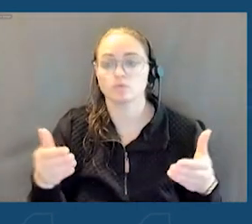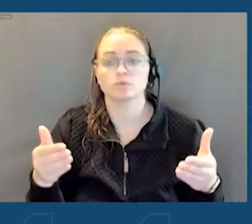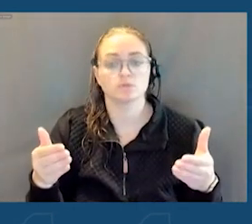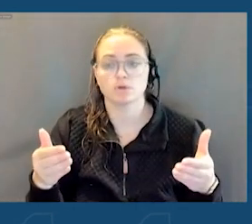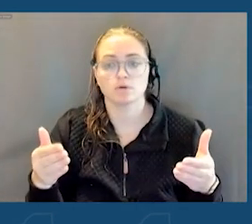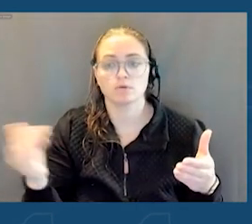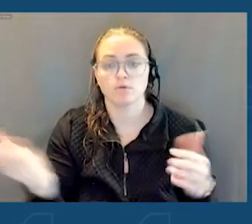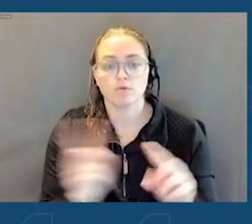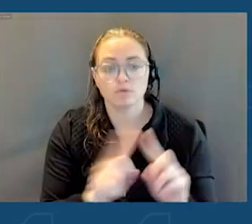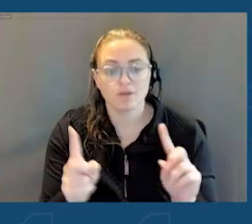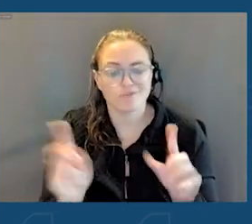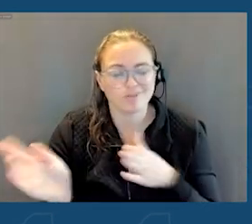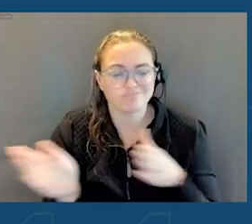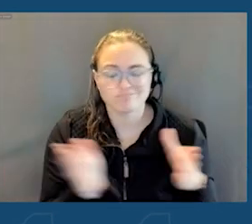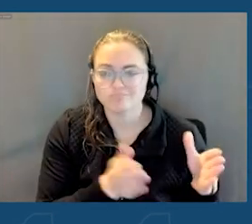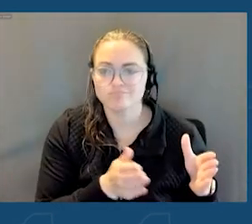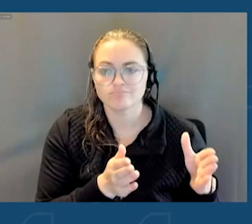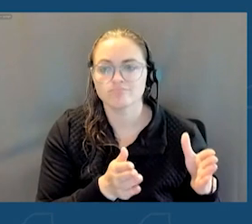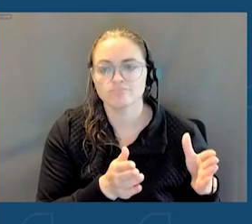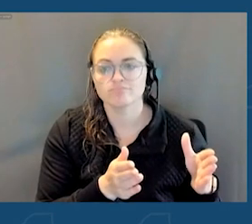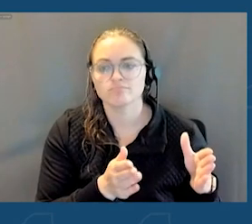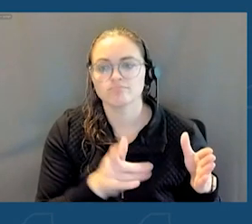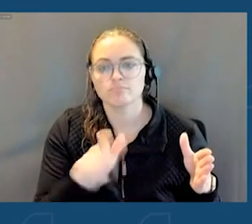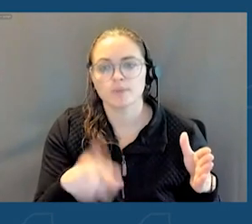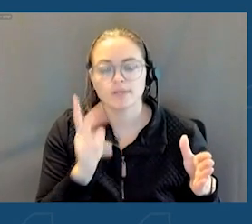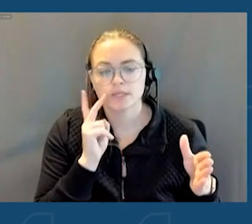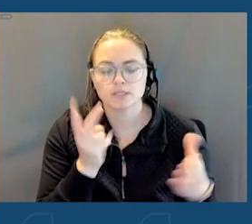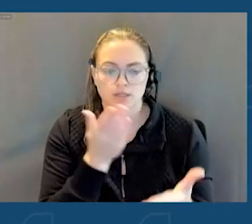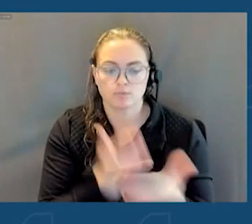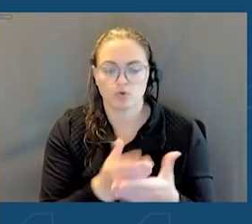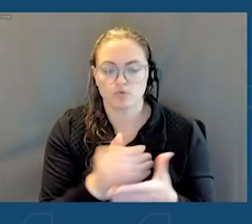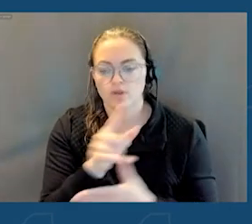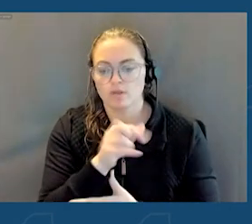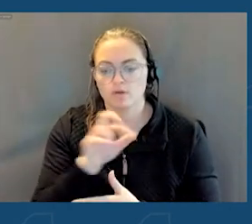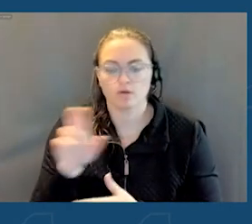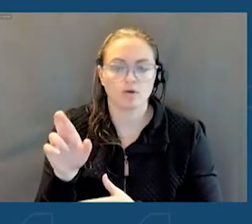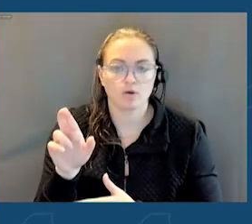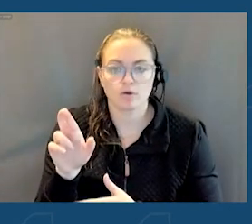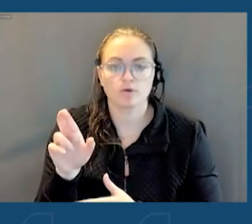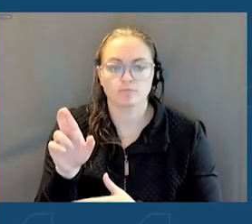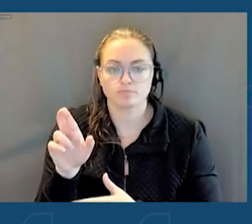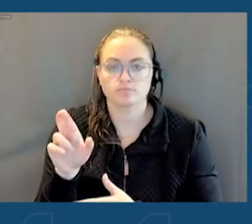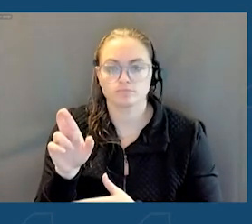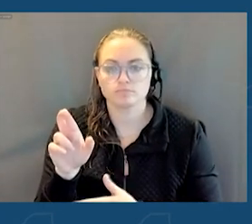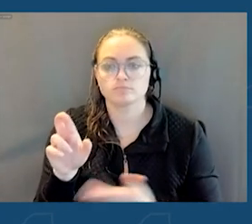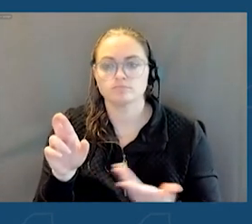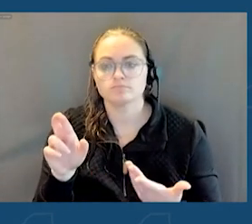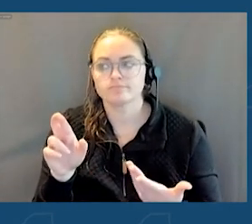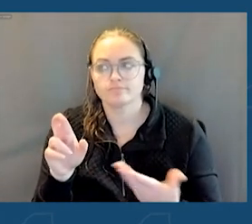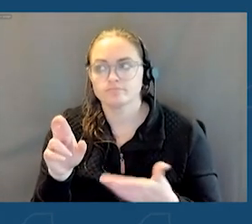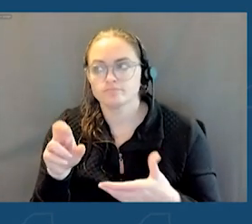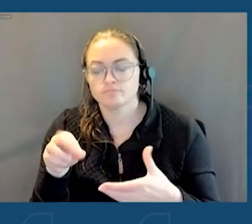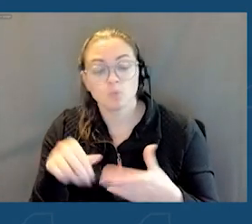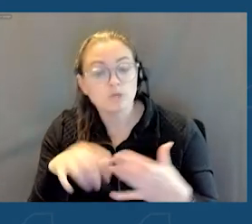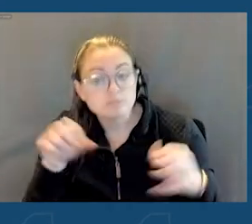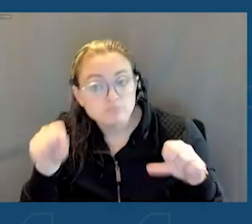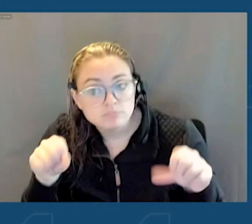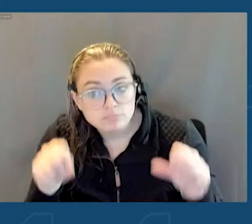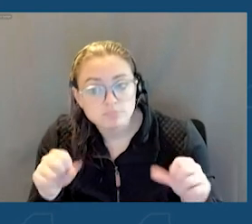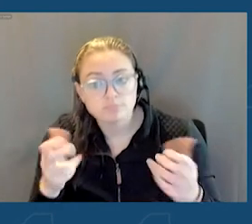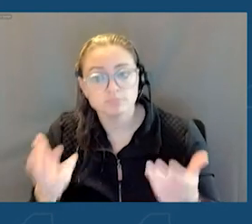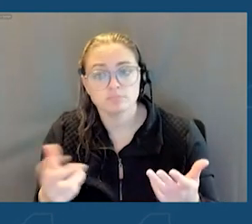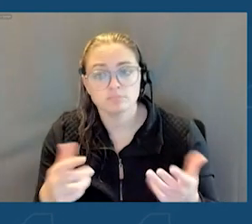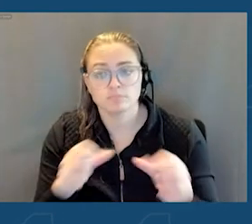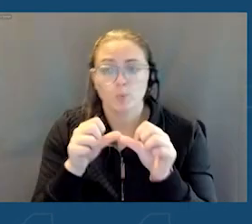these initiatives, and we only need to see proof of the LIRR Concourse of what is within our realm of possibility if we